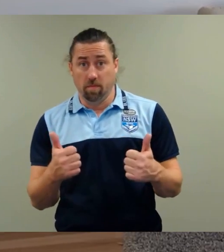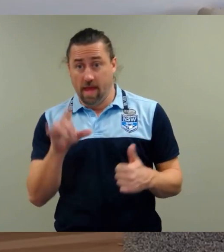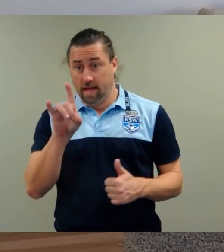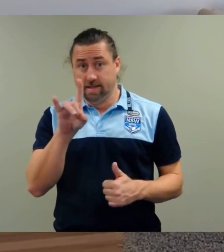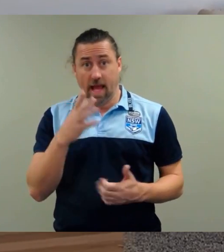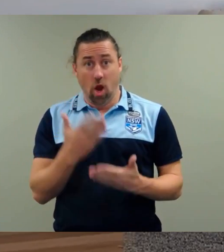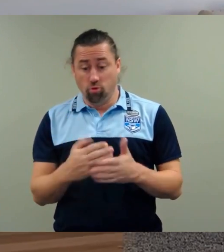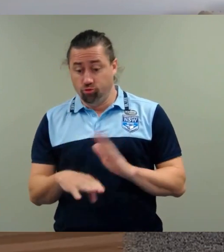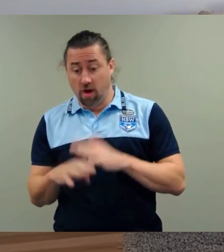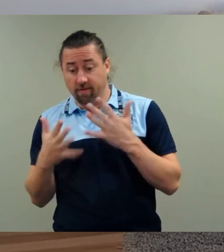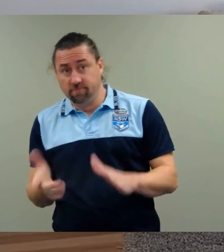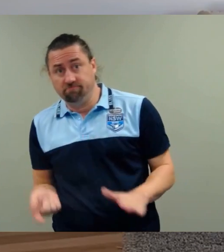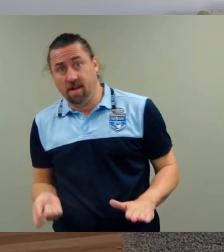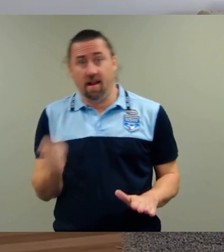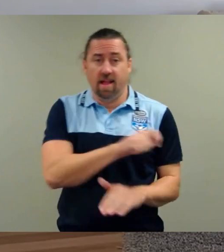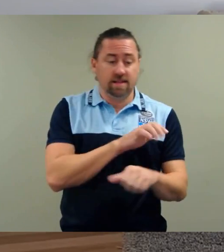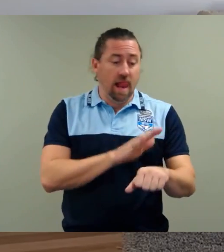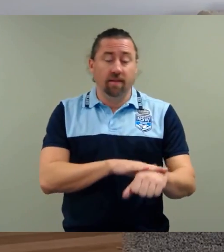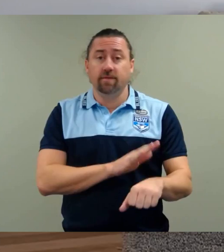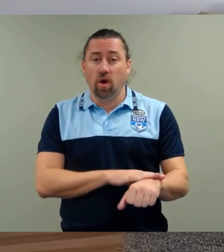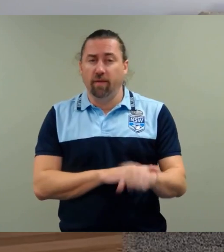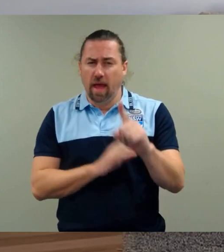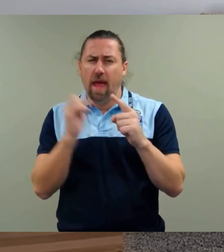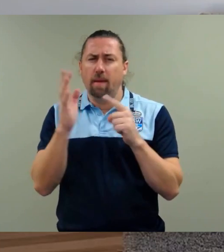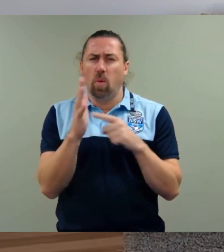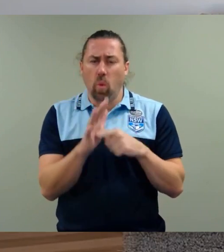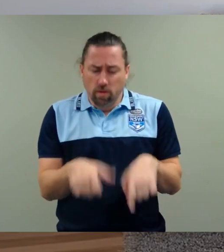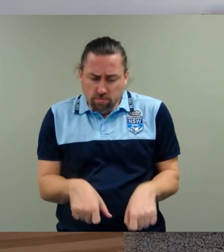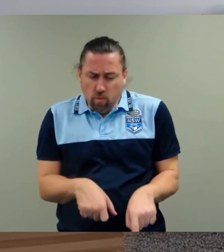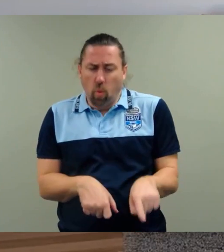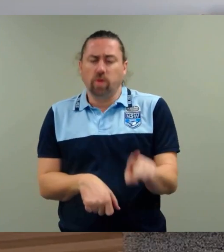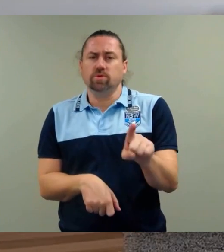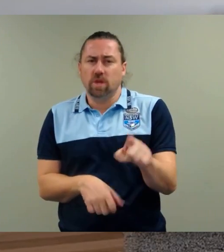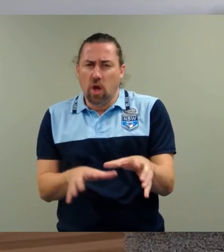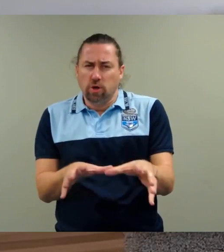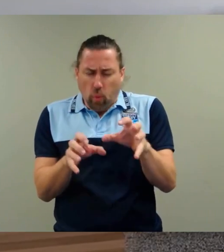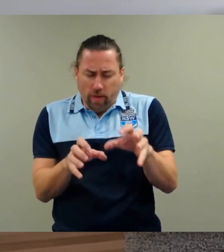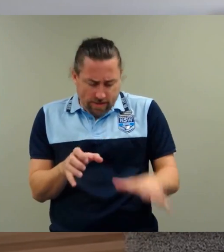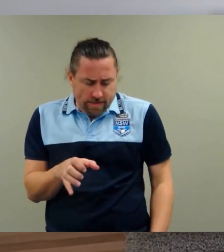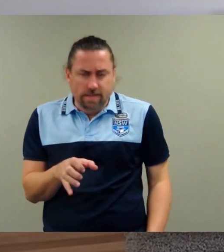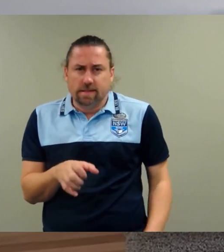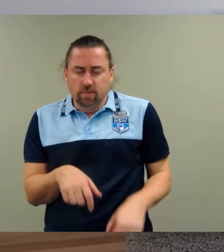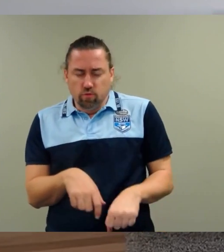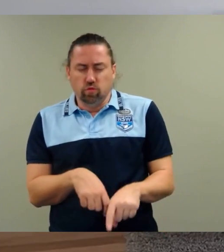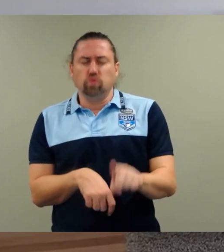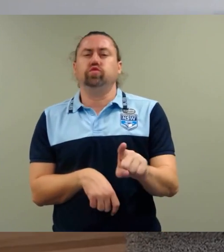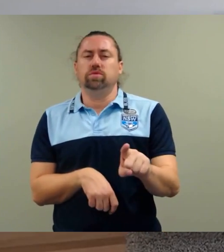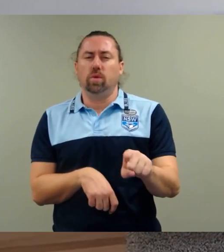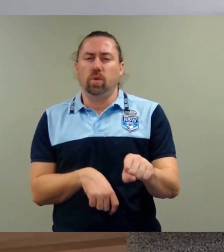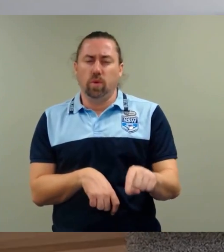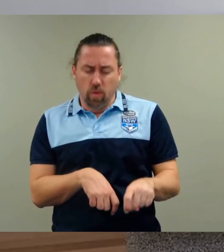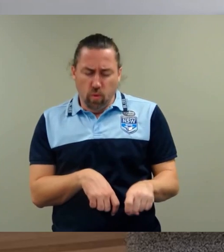Now we're going to switch over to our left leg. Remember, when you're extending your leg out, squeeze the muscle at the top of your